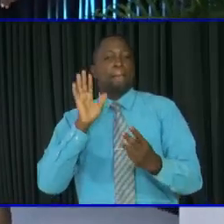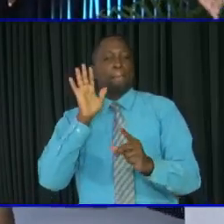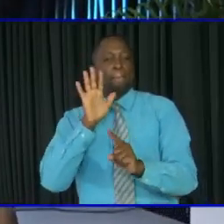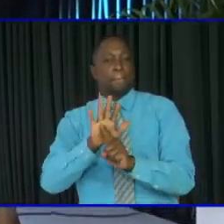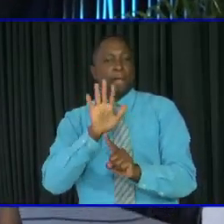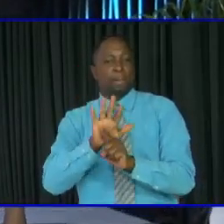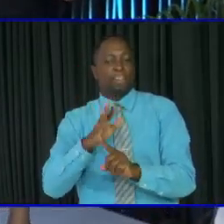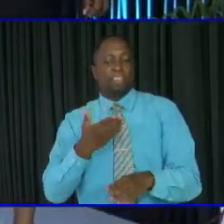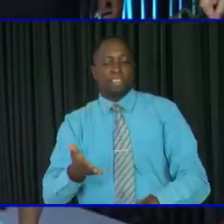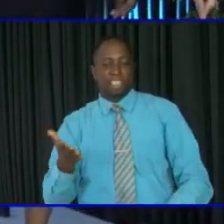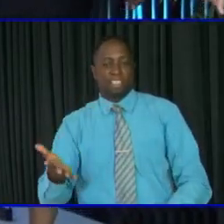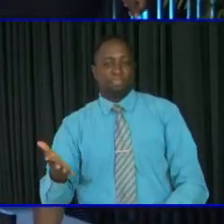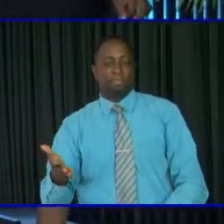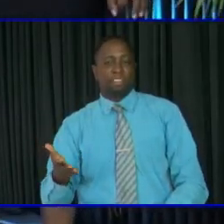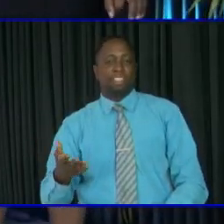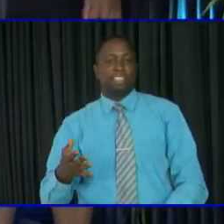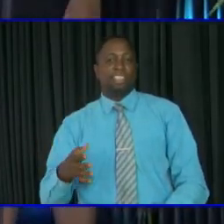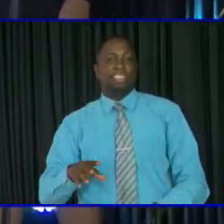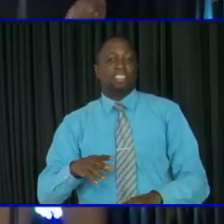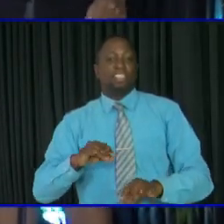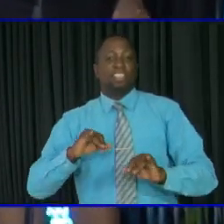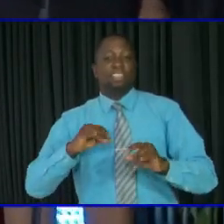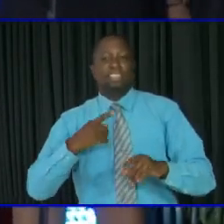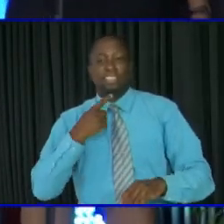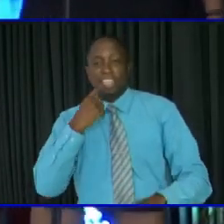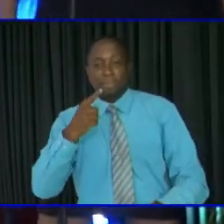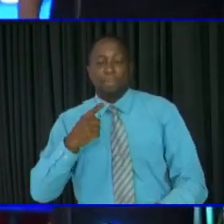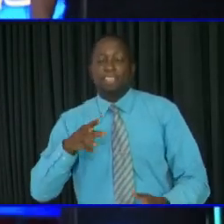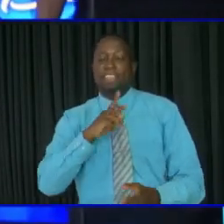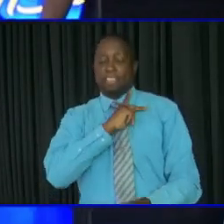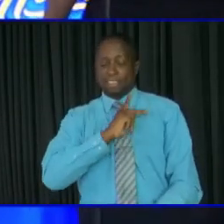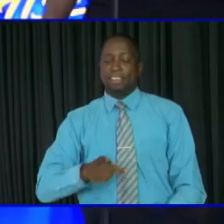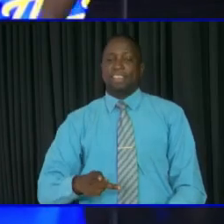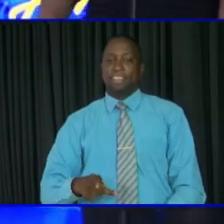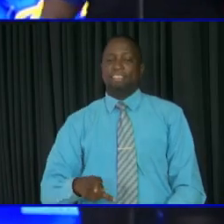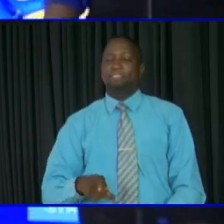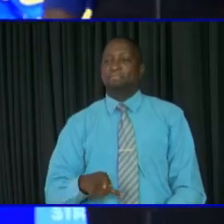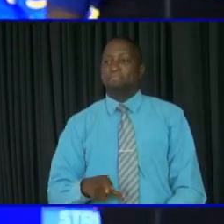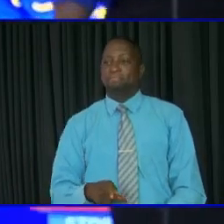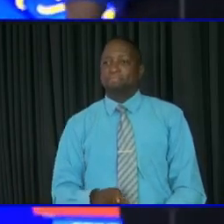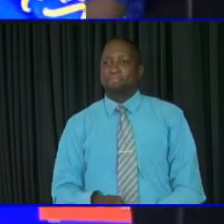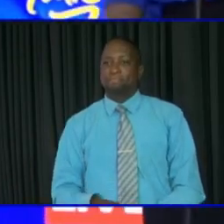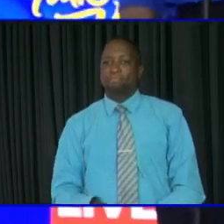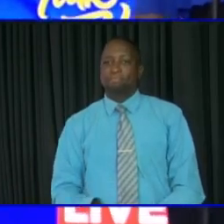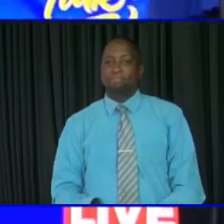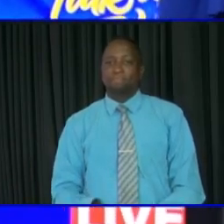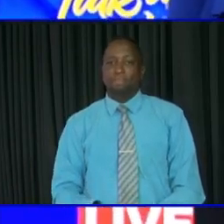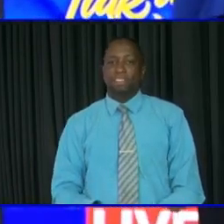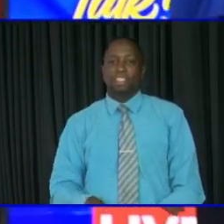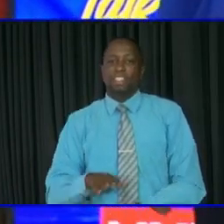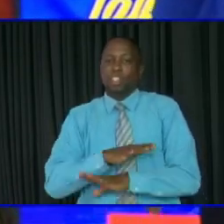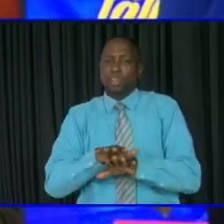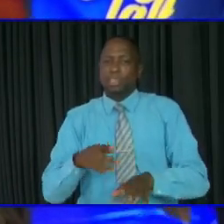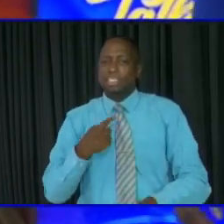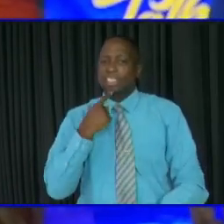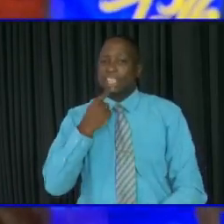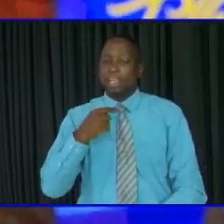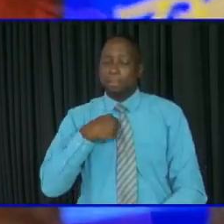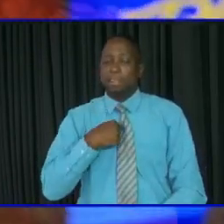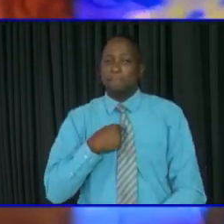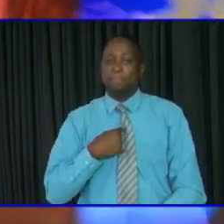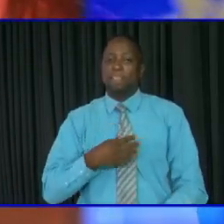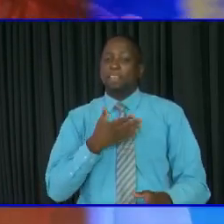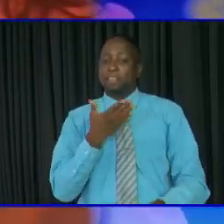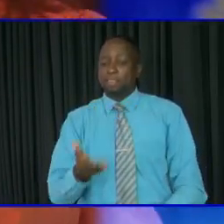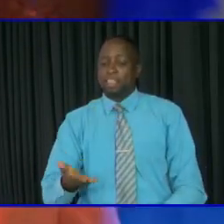things. Just tell me about the King of Kings. Don't tell me about the things